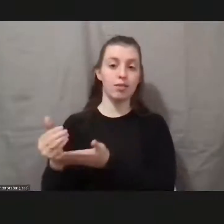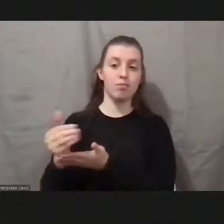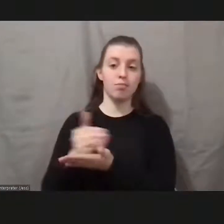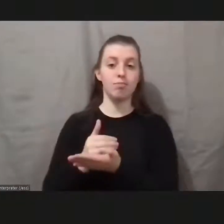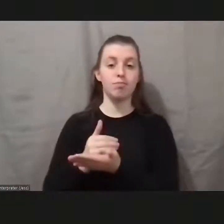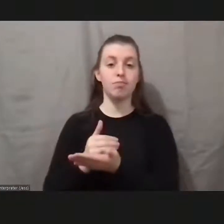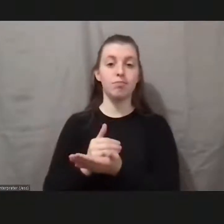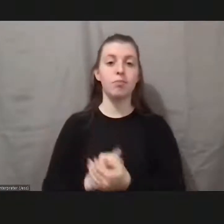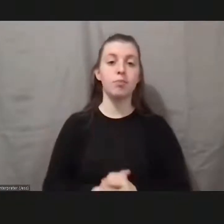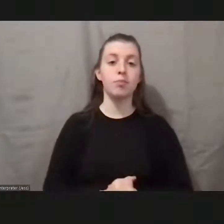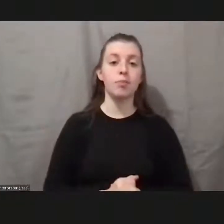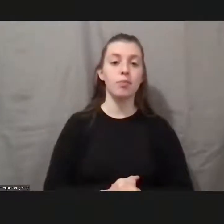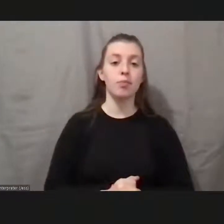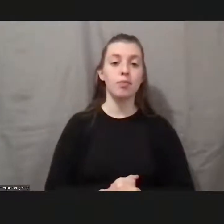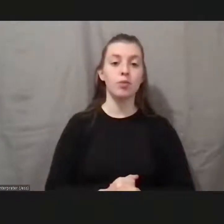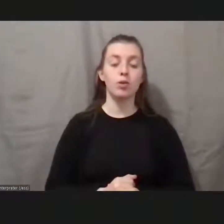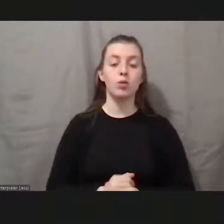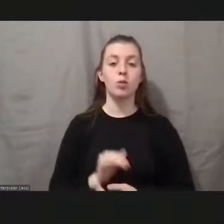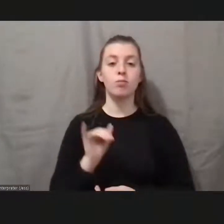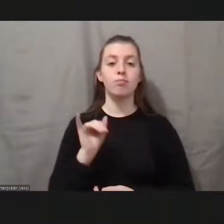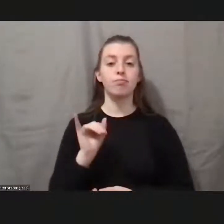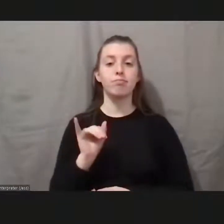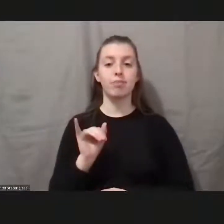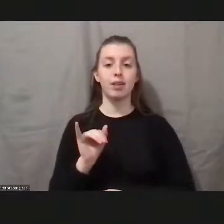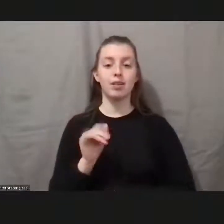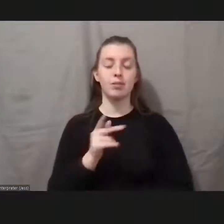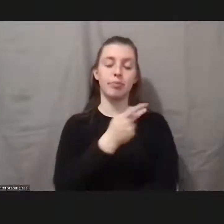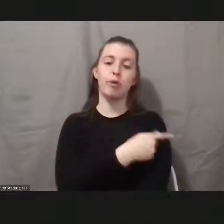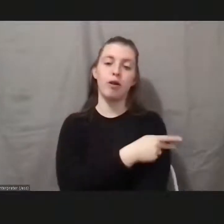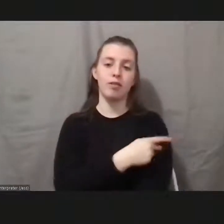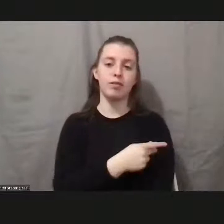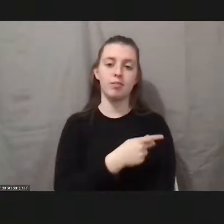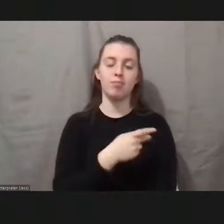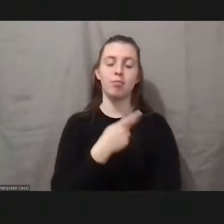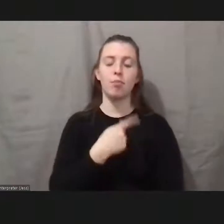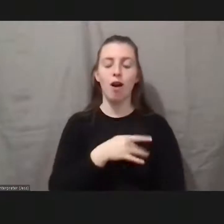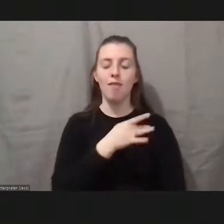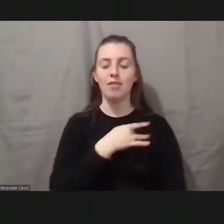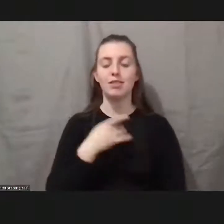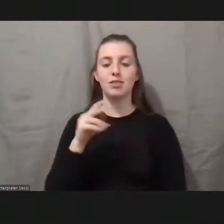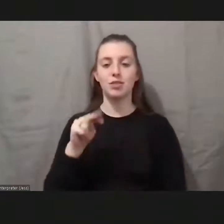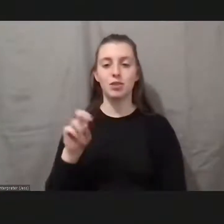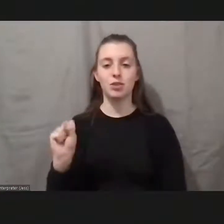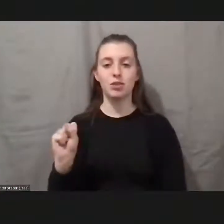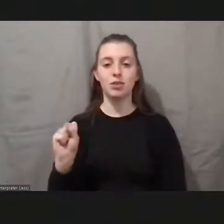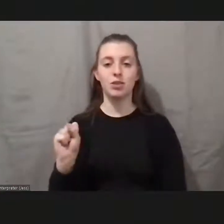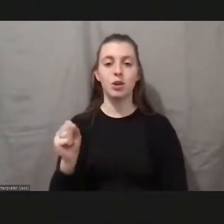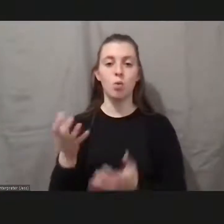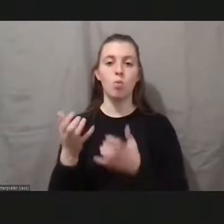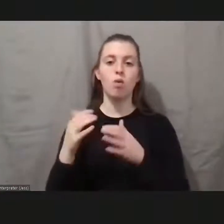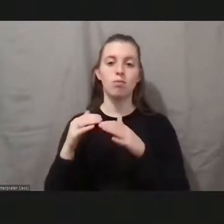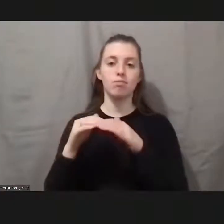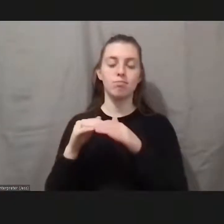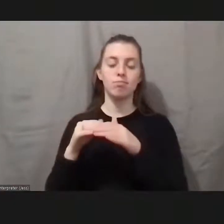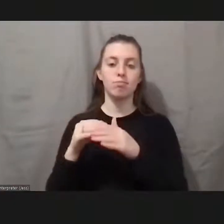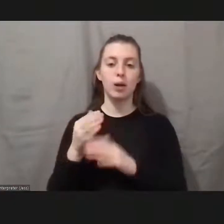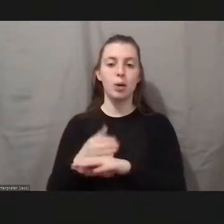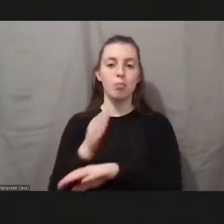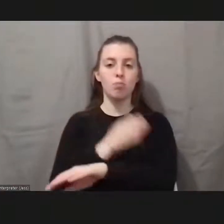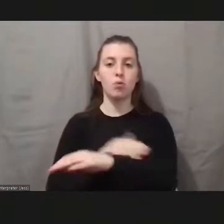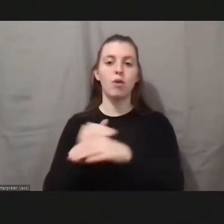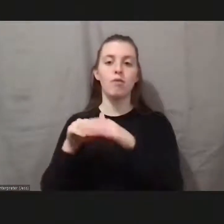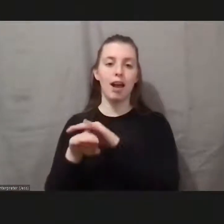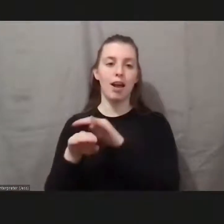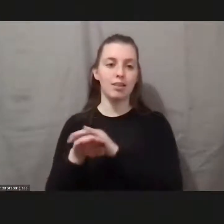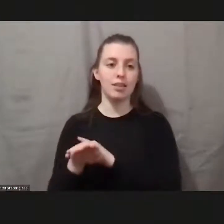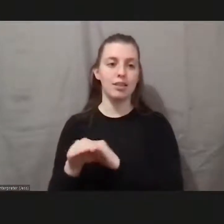is from the province of Nova Scotia, and it's providing equal opportunity and improved access to community facilities. So this is for